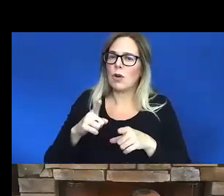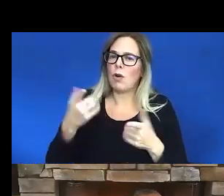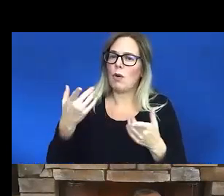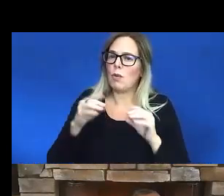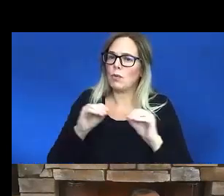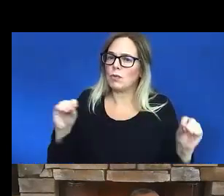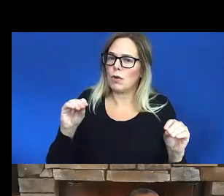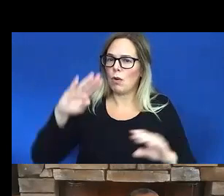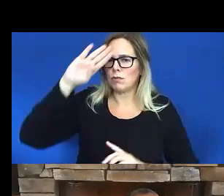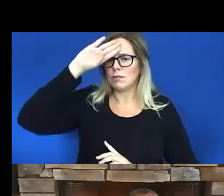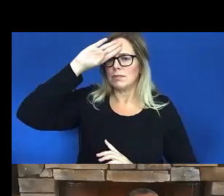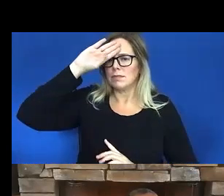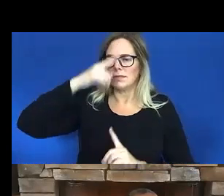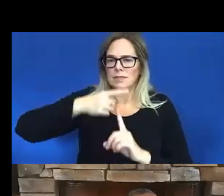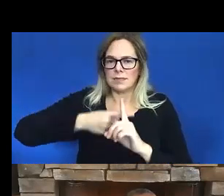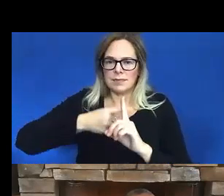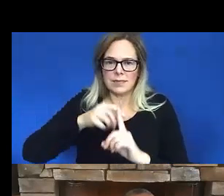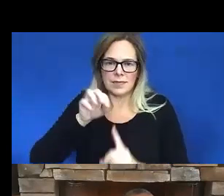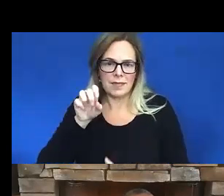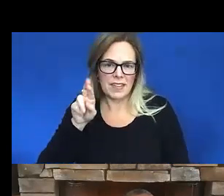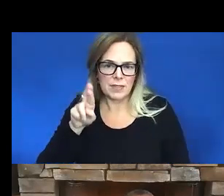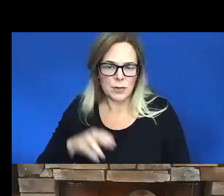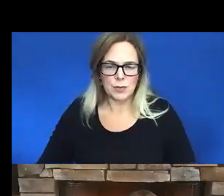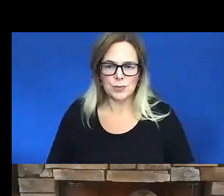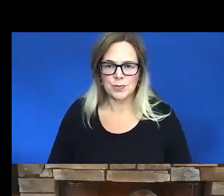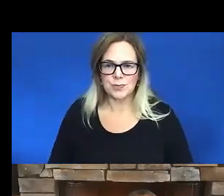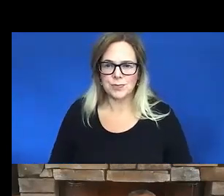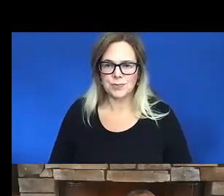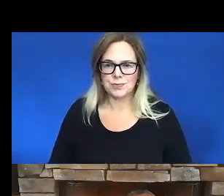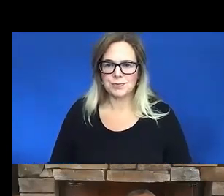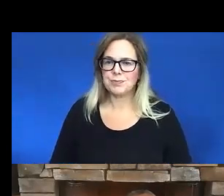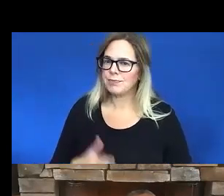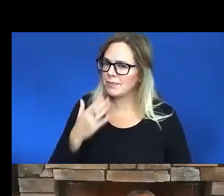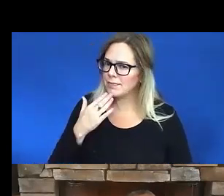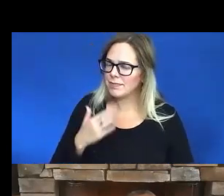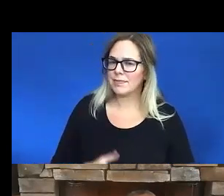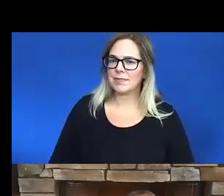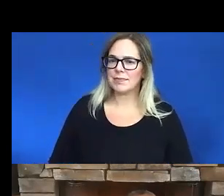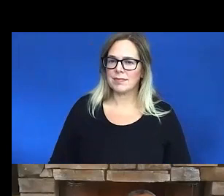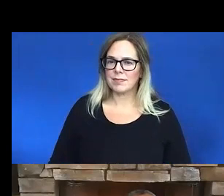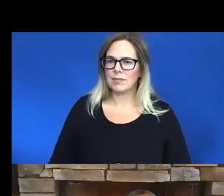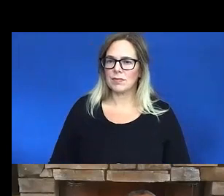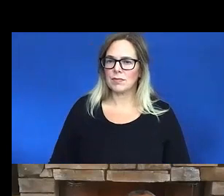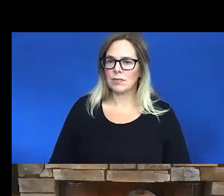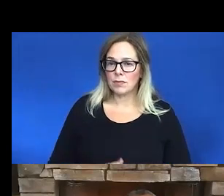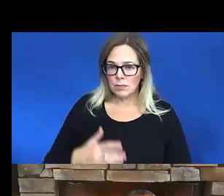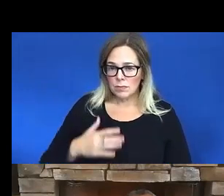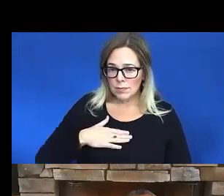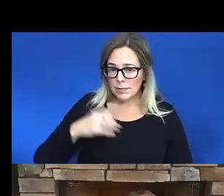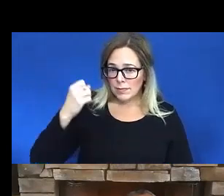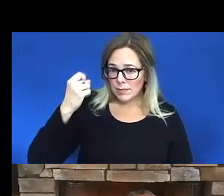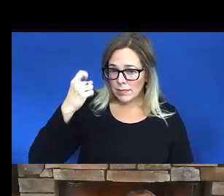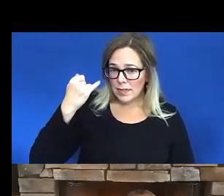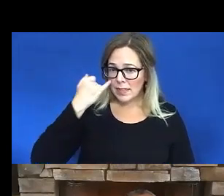Thank you. It's my understanding that a child has a better chance of getting myocarditis with the vaccine versus not getting the